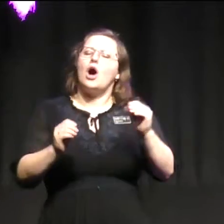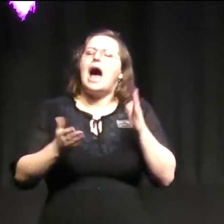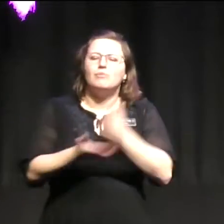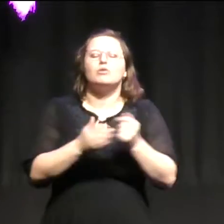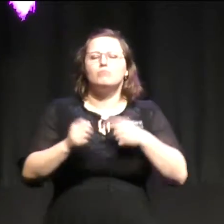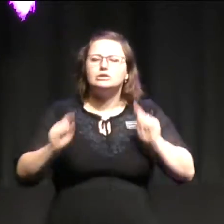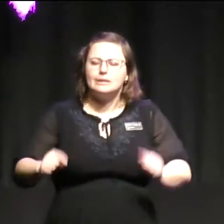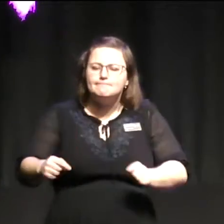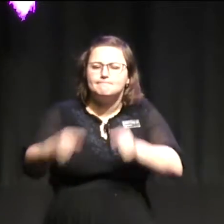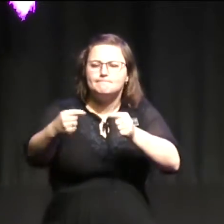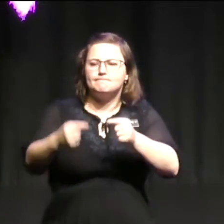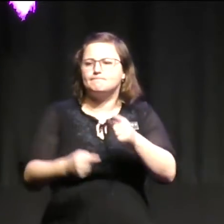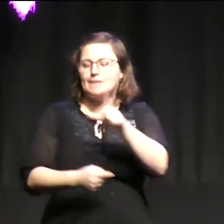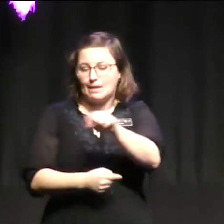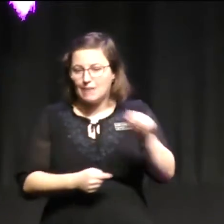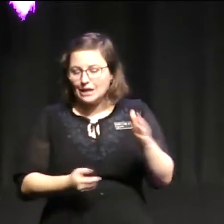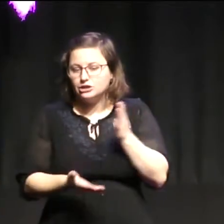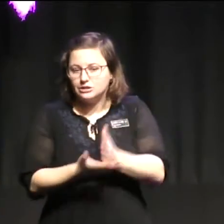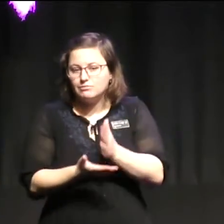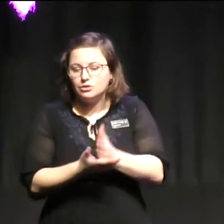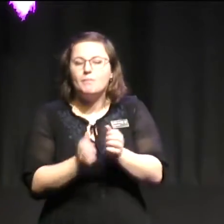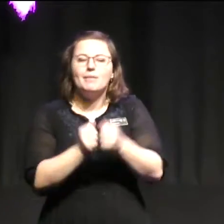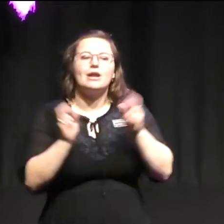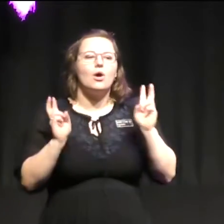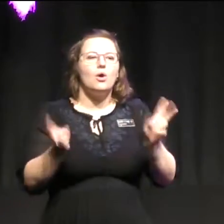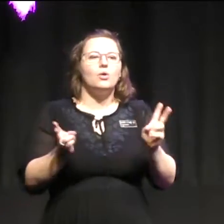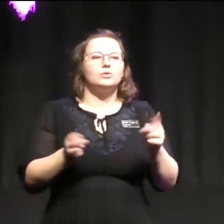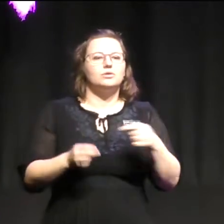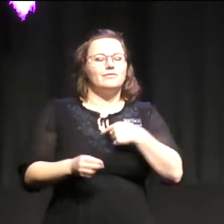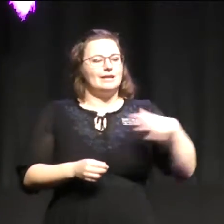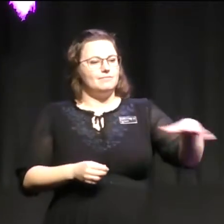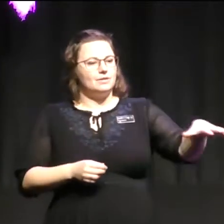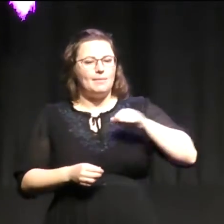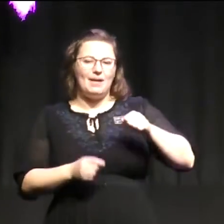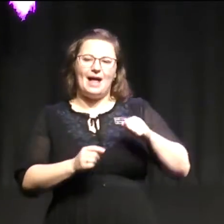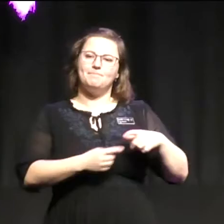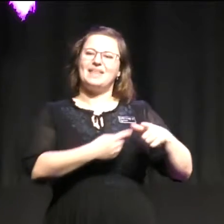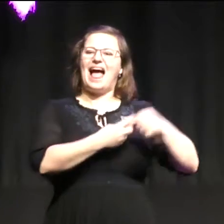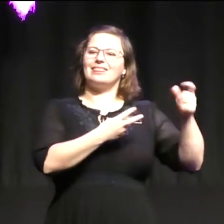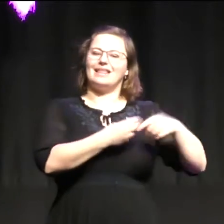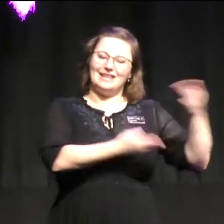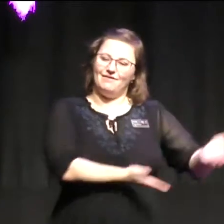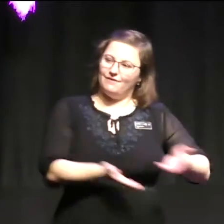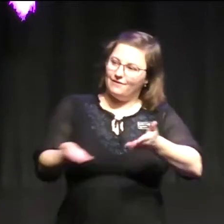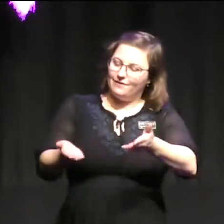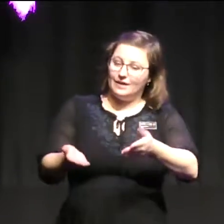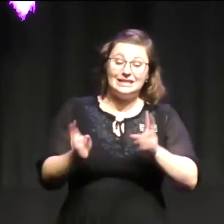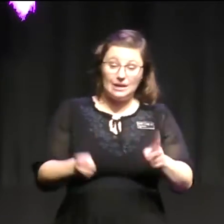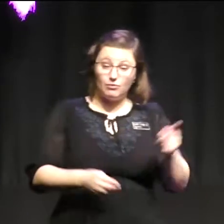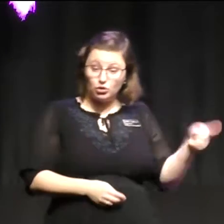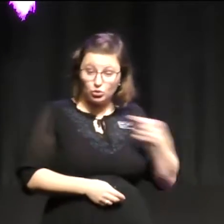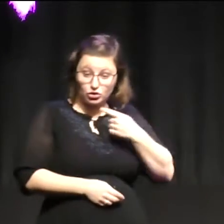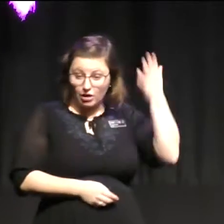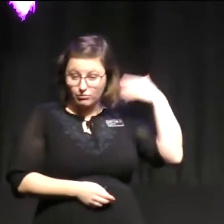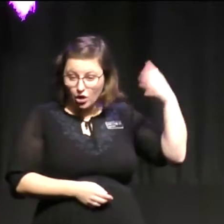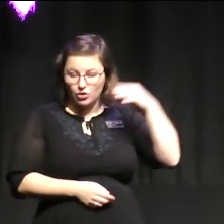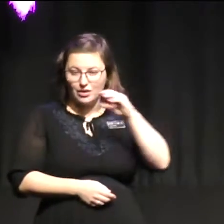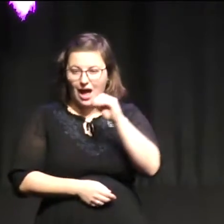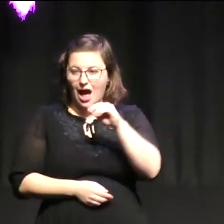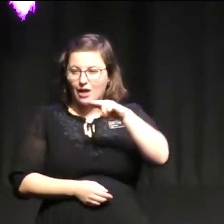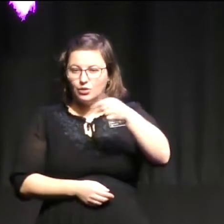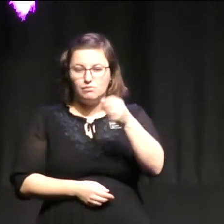to confront at times, but you also bring about alternatives, as you mentioned in the very beginning,